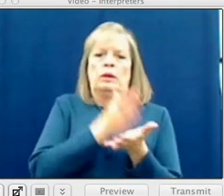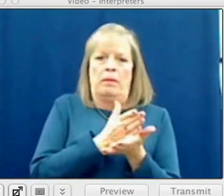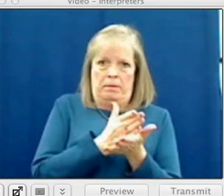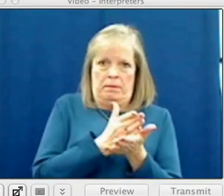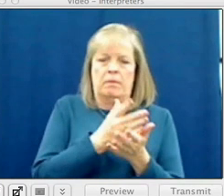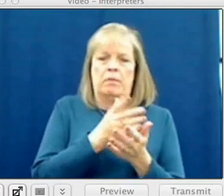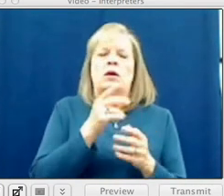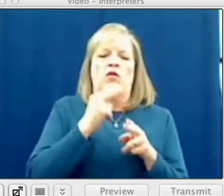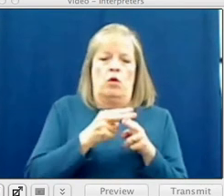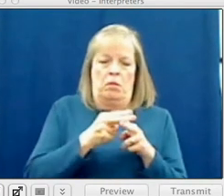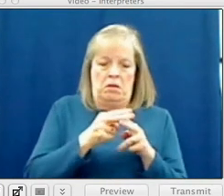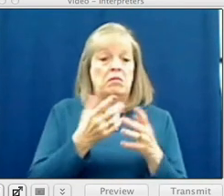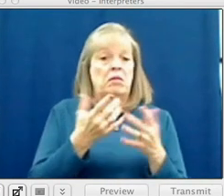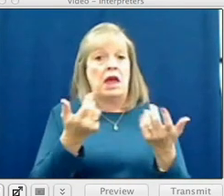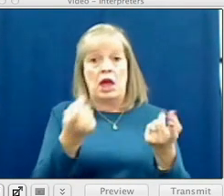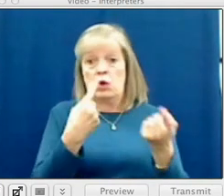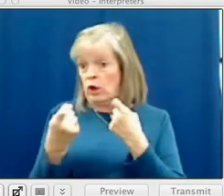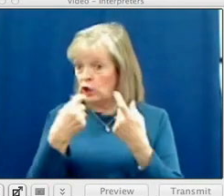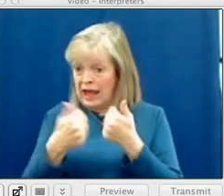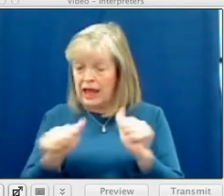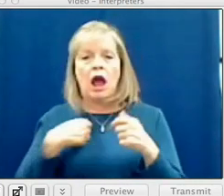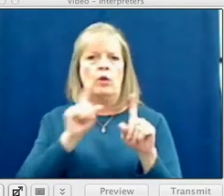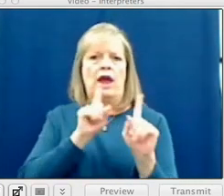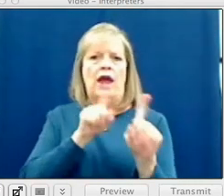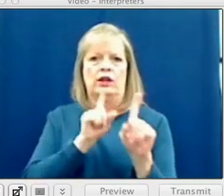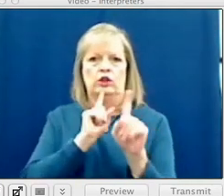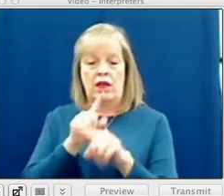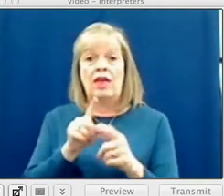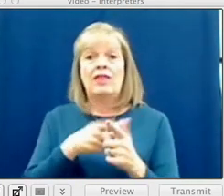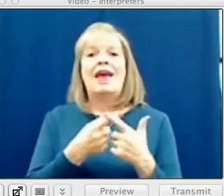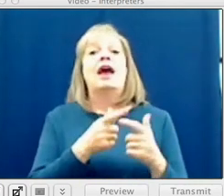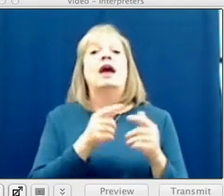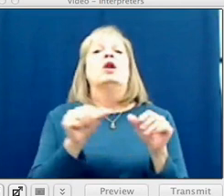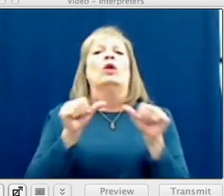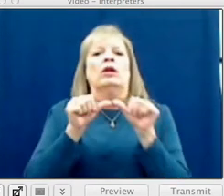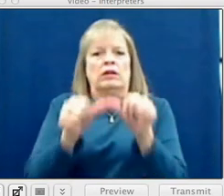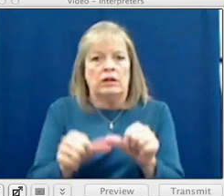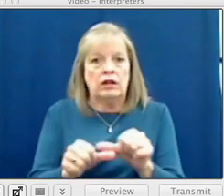answer them before we move on to the next skill set, which will be building demand constellations.